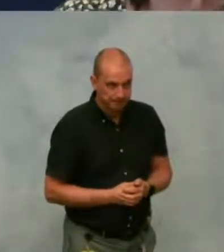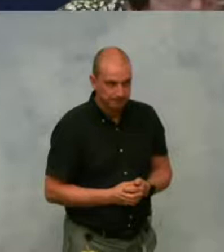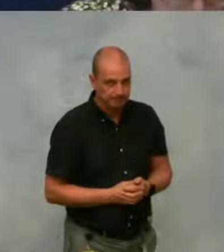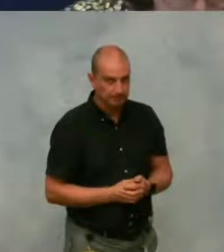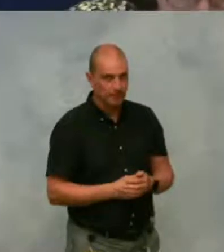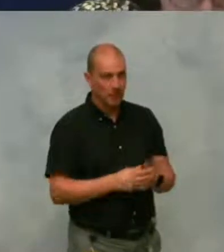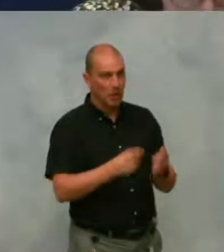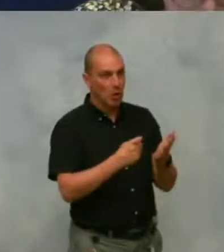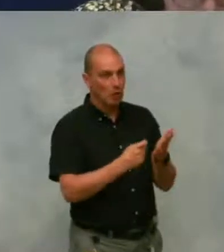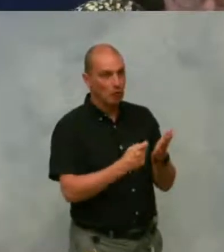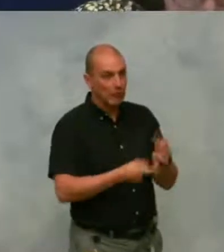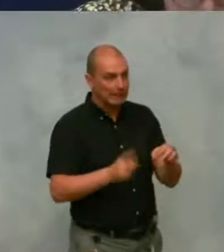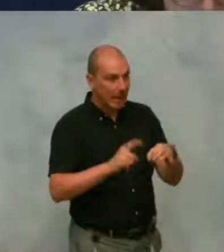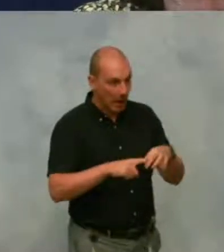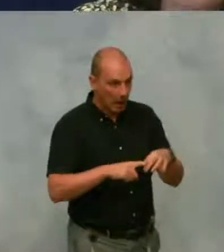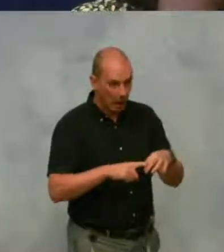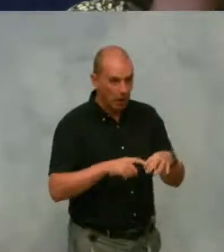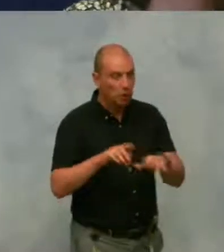Councillor Razak?